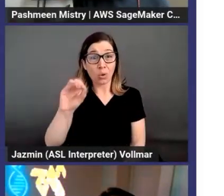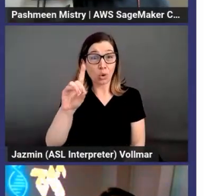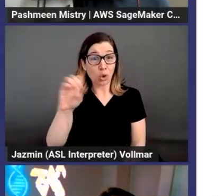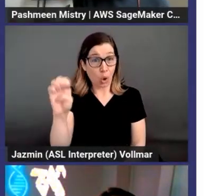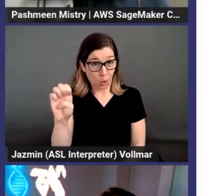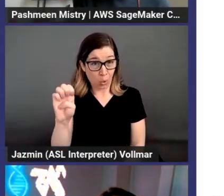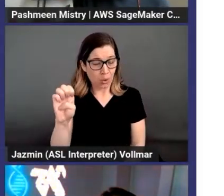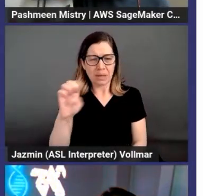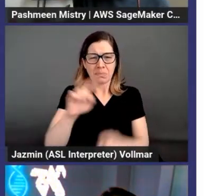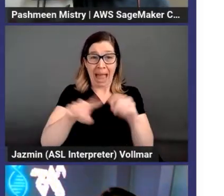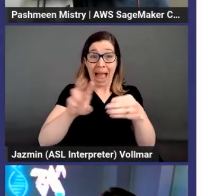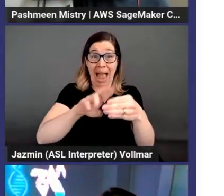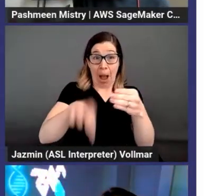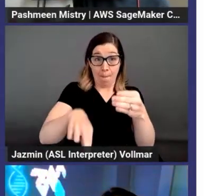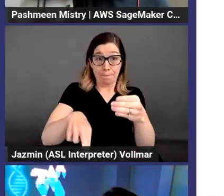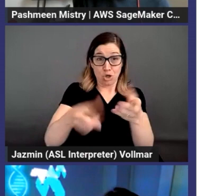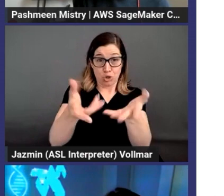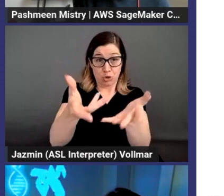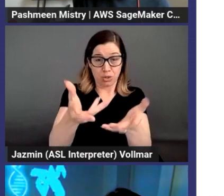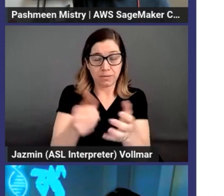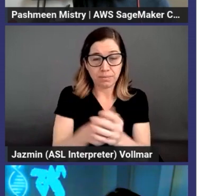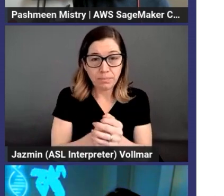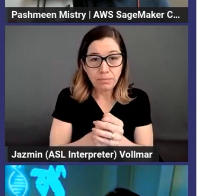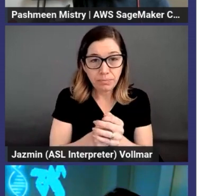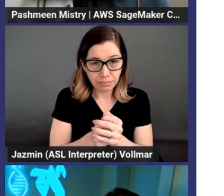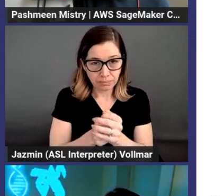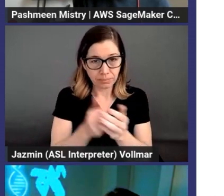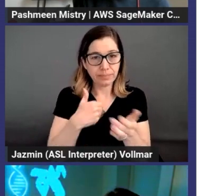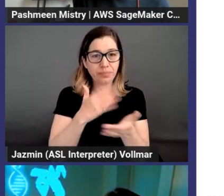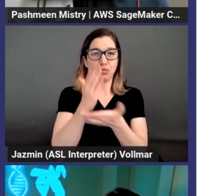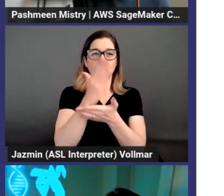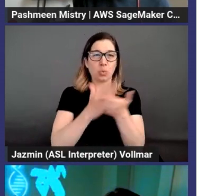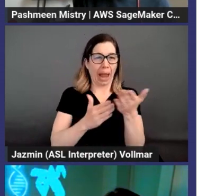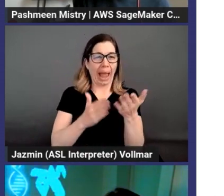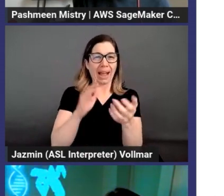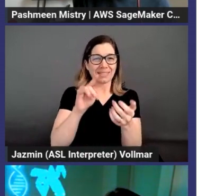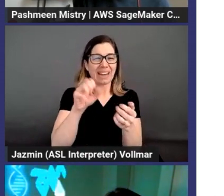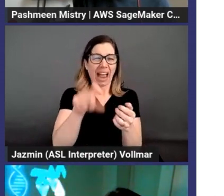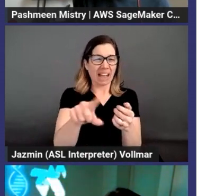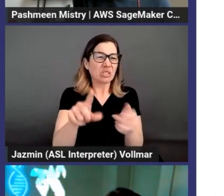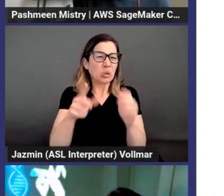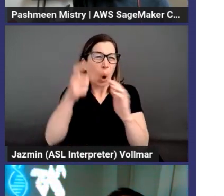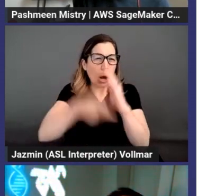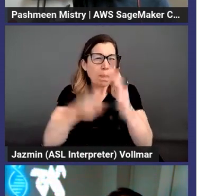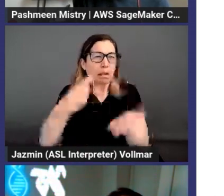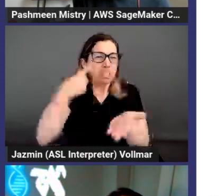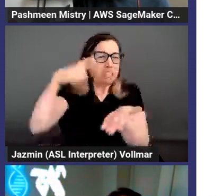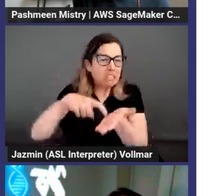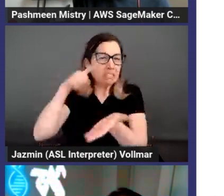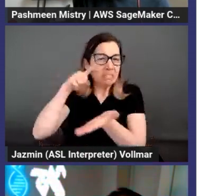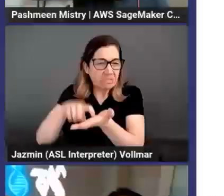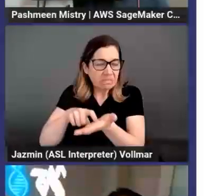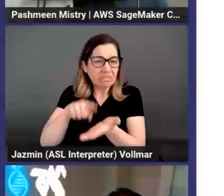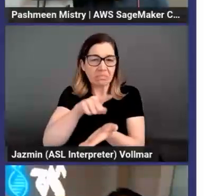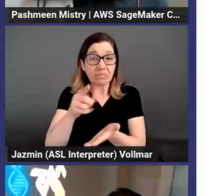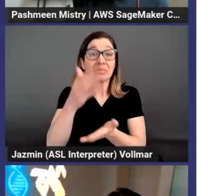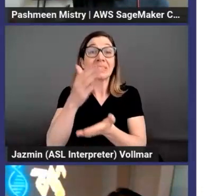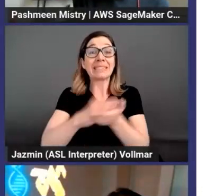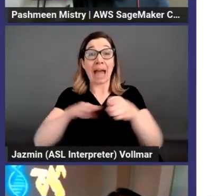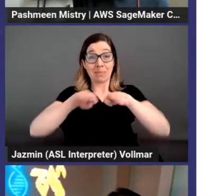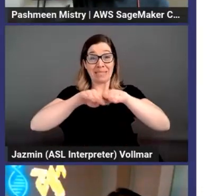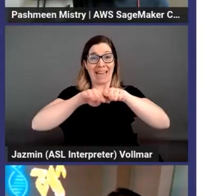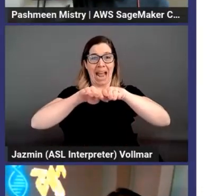the output of it is, right? Like, so these are like some cracked tiles, so it could automatically detect. There are some uneven tiles